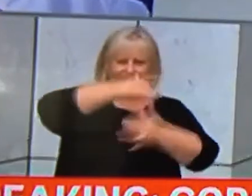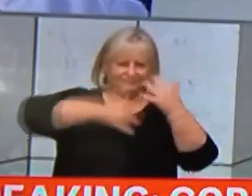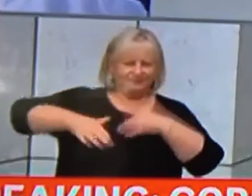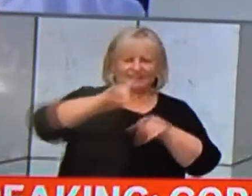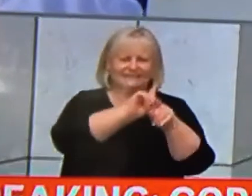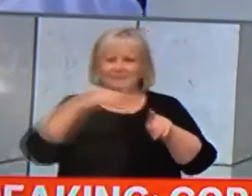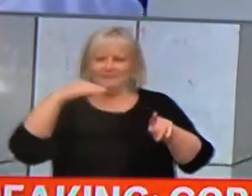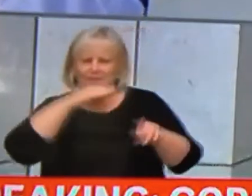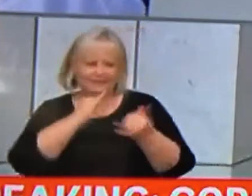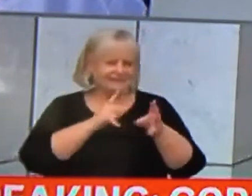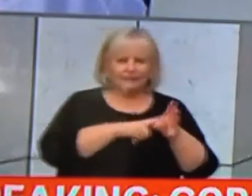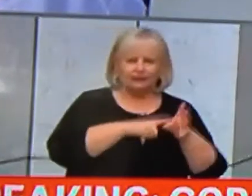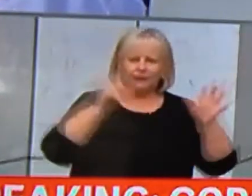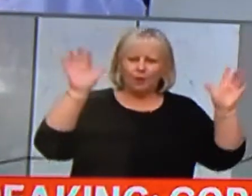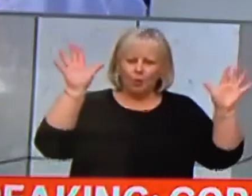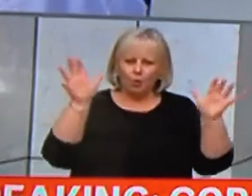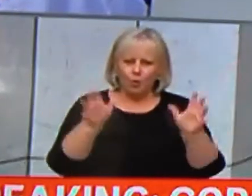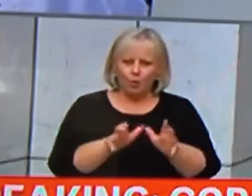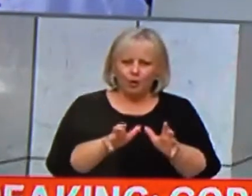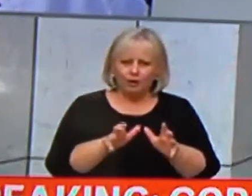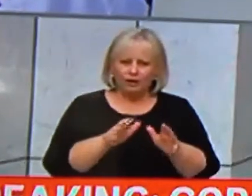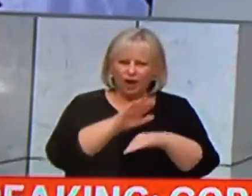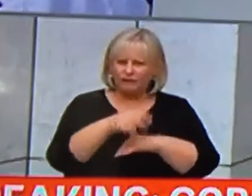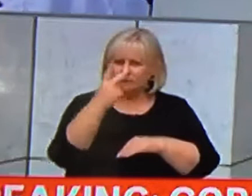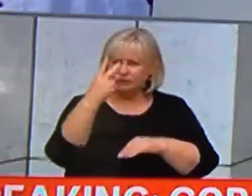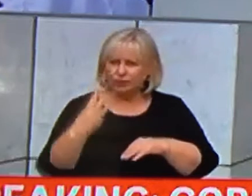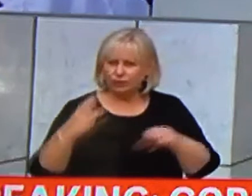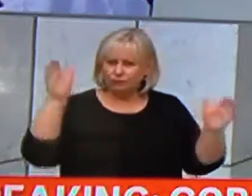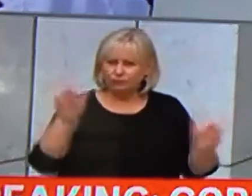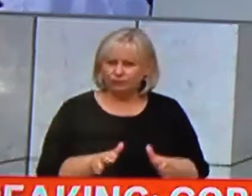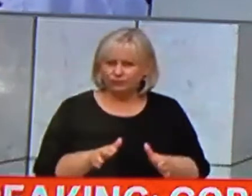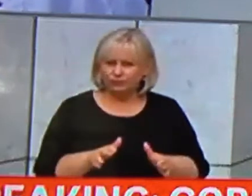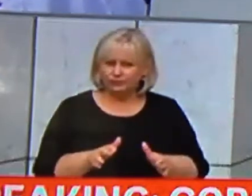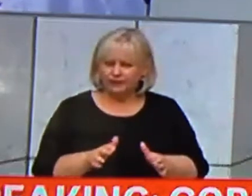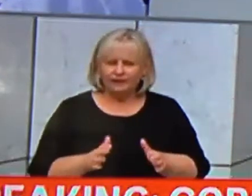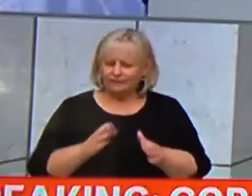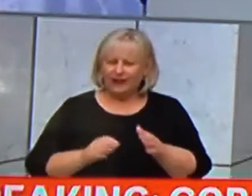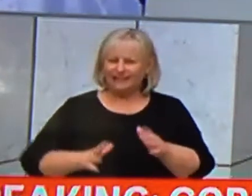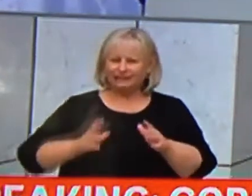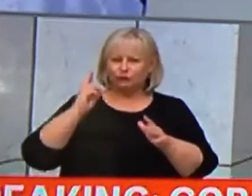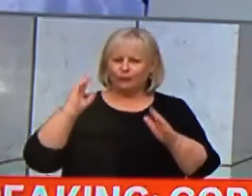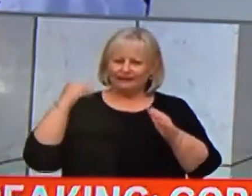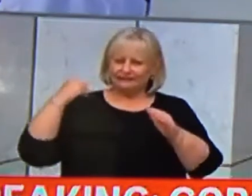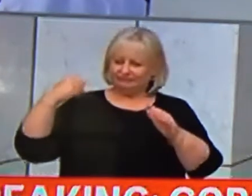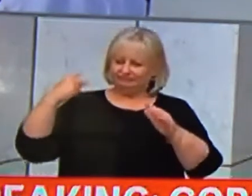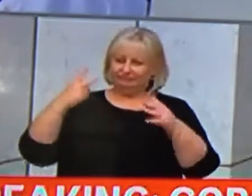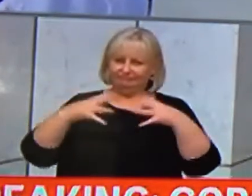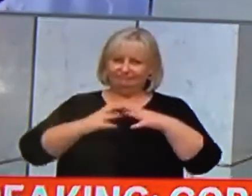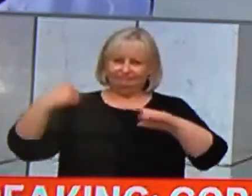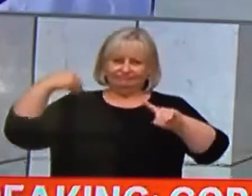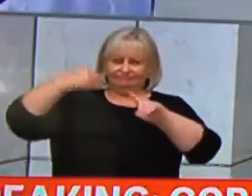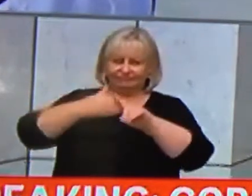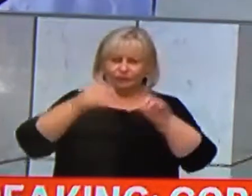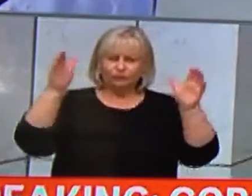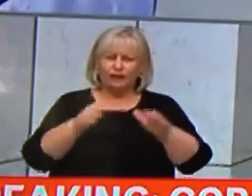Melbourne and Sydney has fallen by 2/3. In the last 2 weeks, it's fallen by around